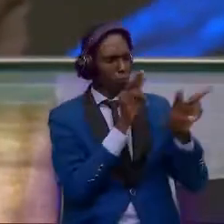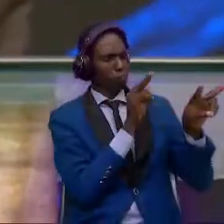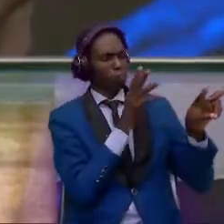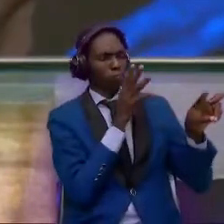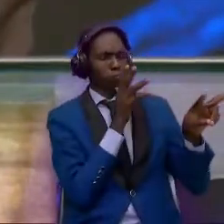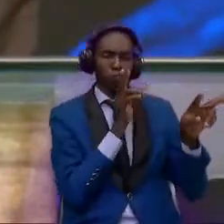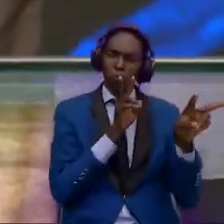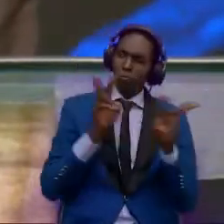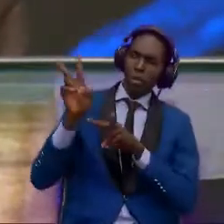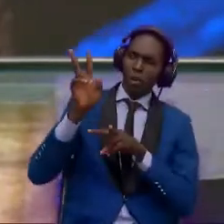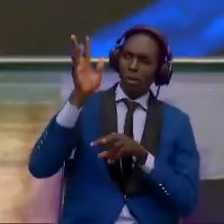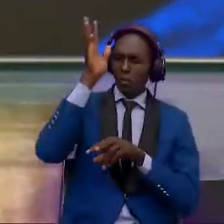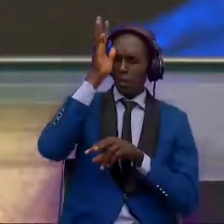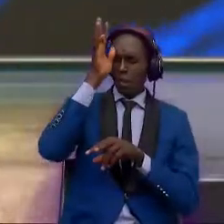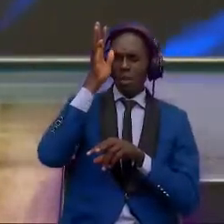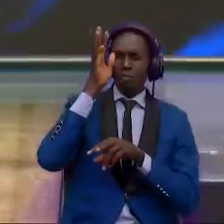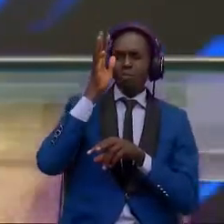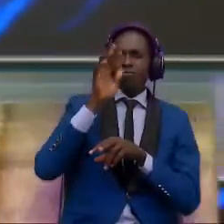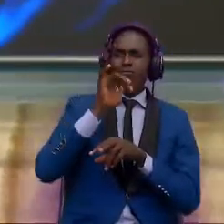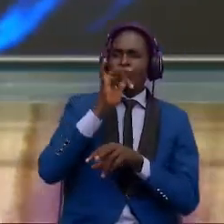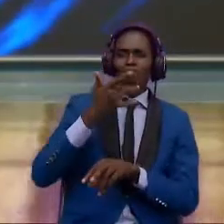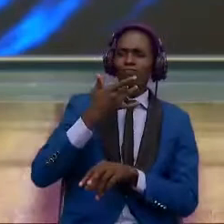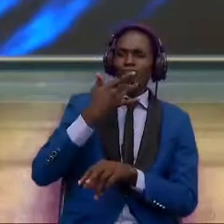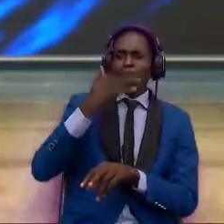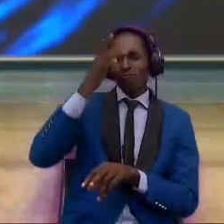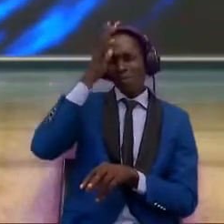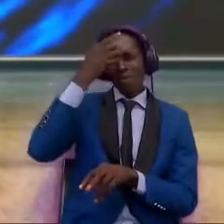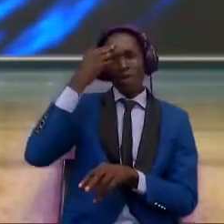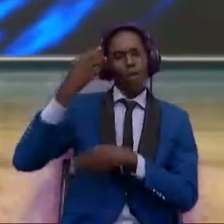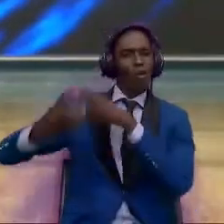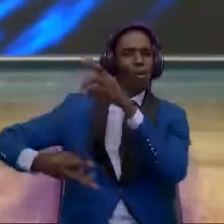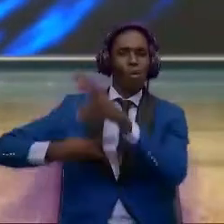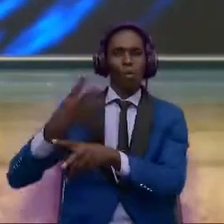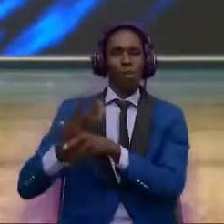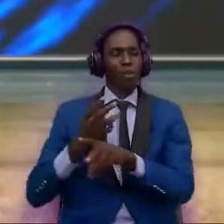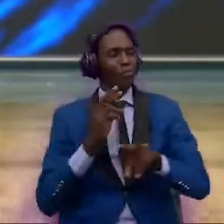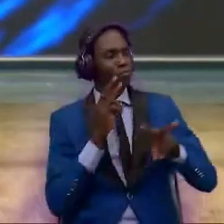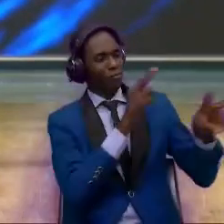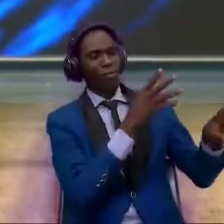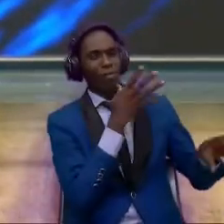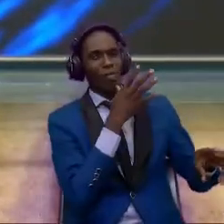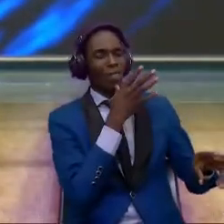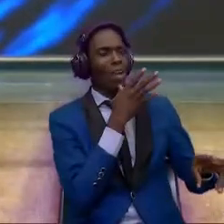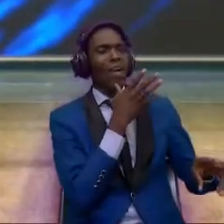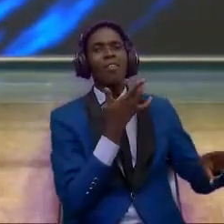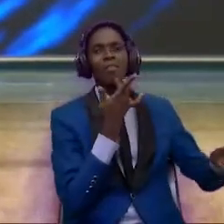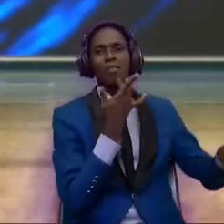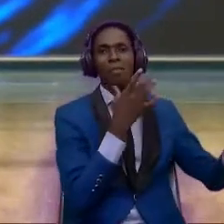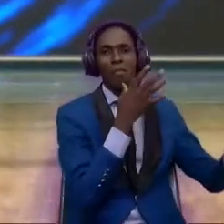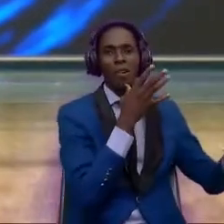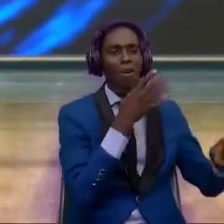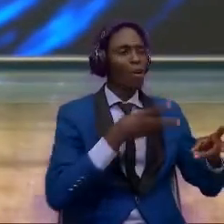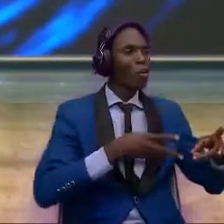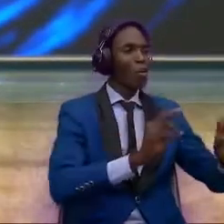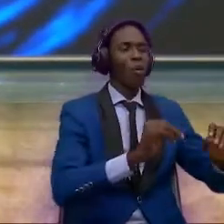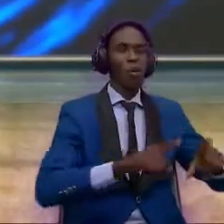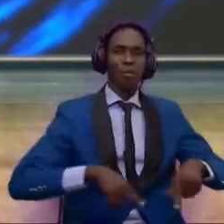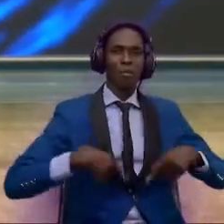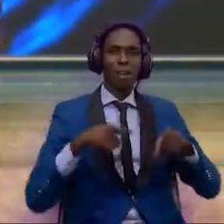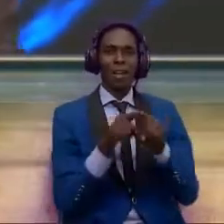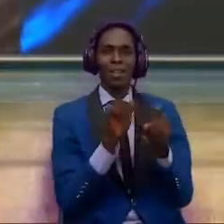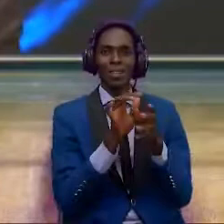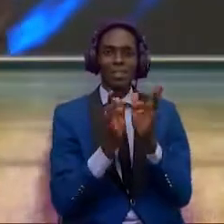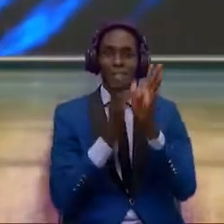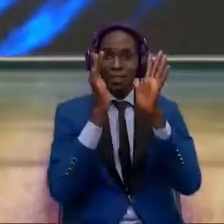faith of the mother. Maybe you're a mother having an unbelieving husband, and then you have children, and you're not